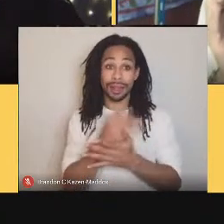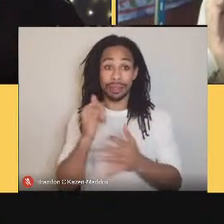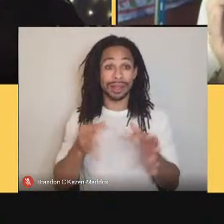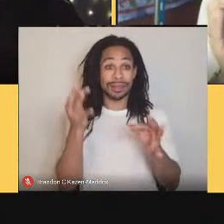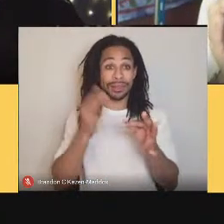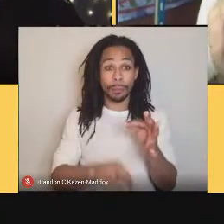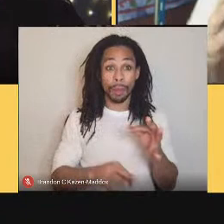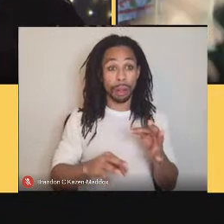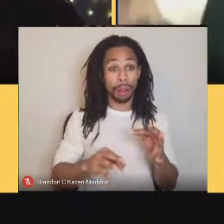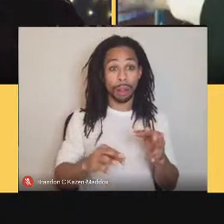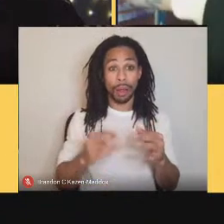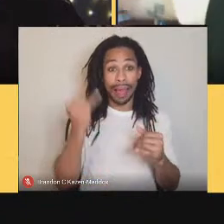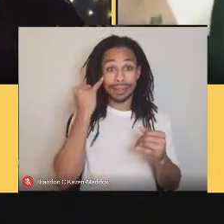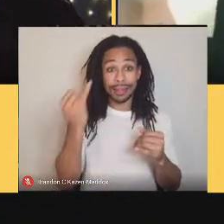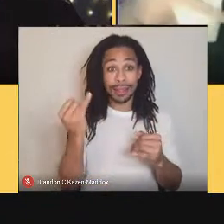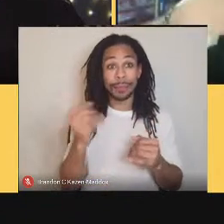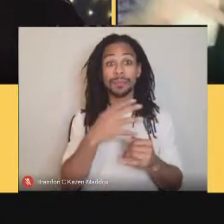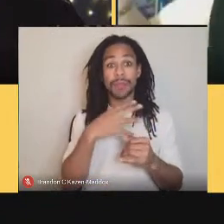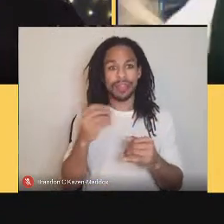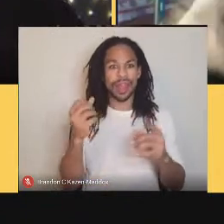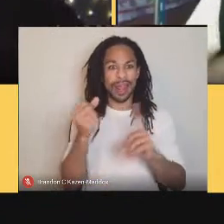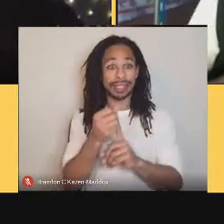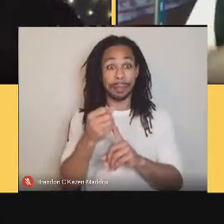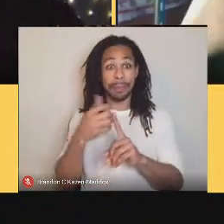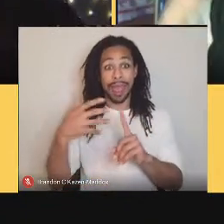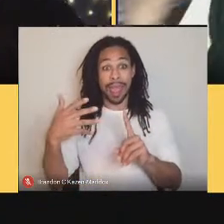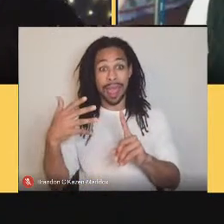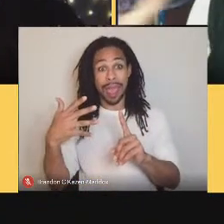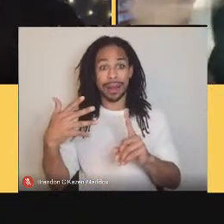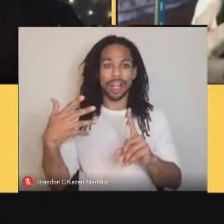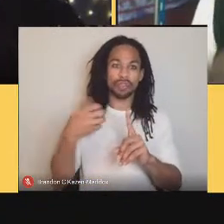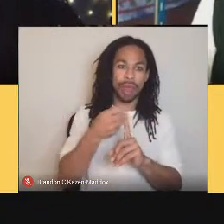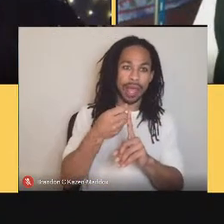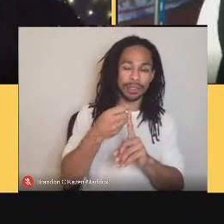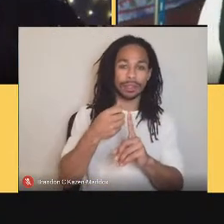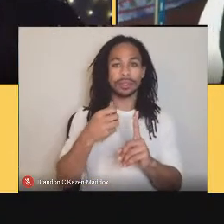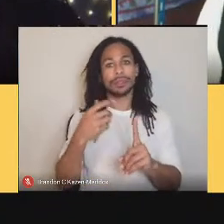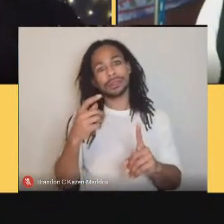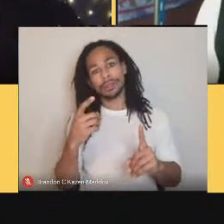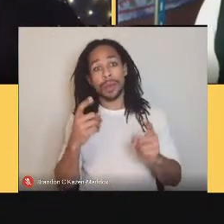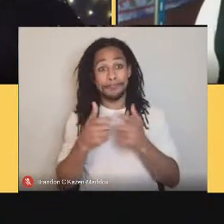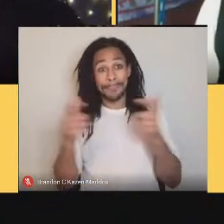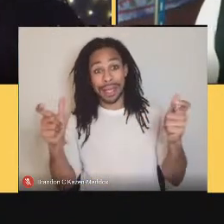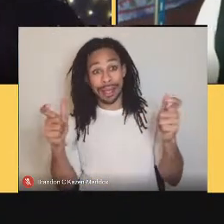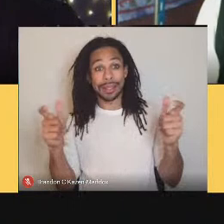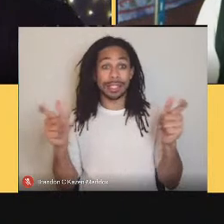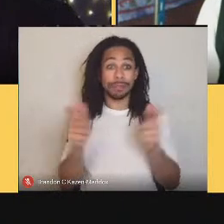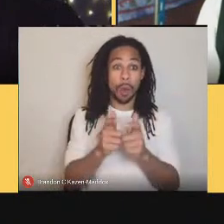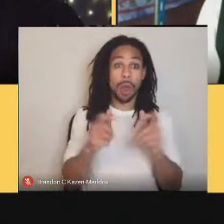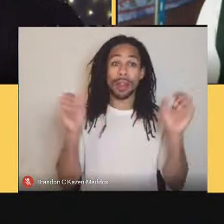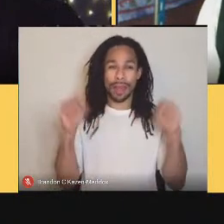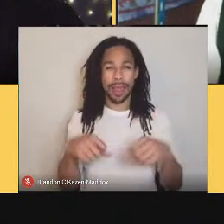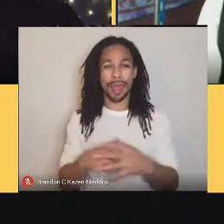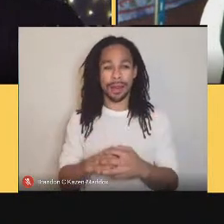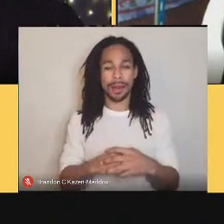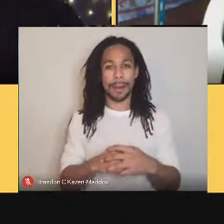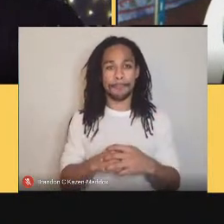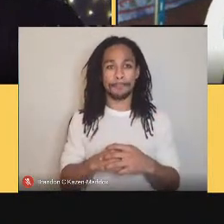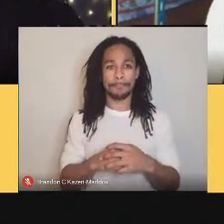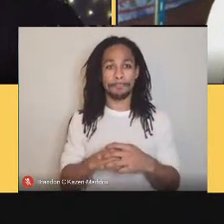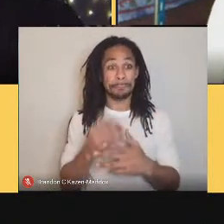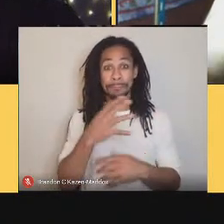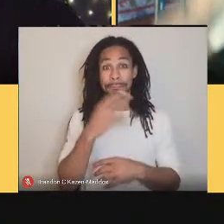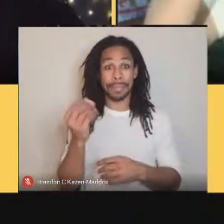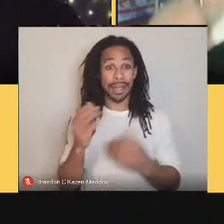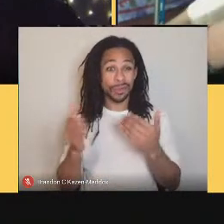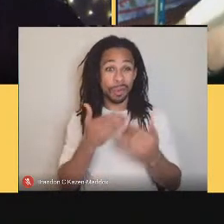fragmented idea and just expand, contract, you know, go big, go small. And it really is almost